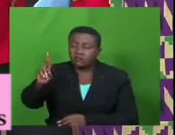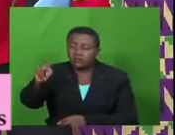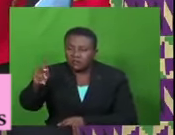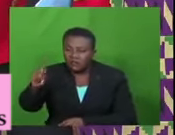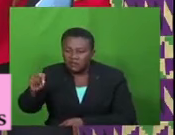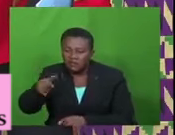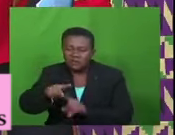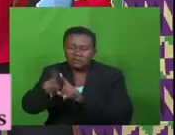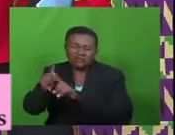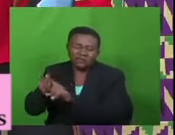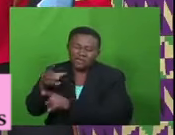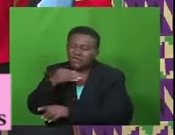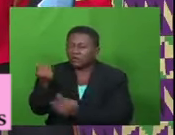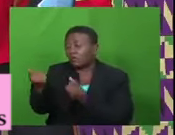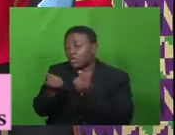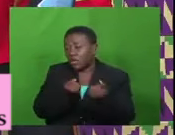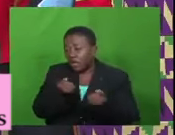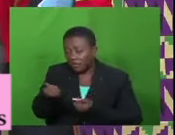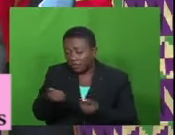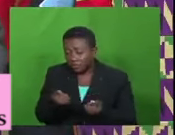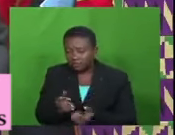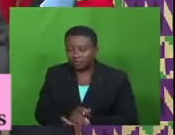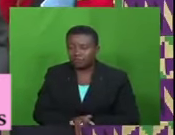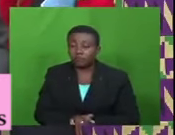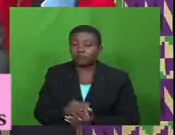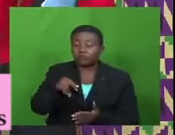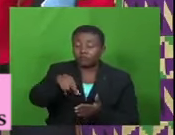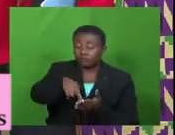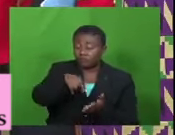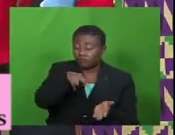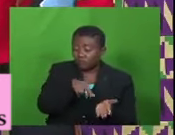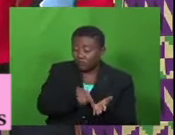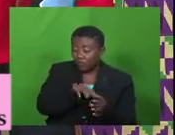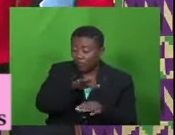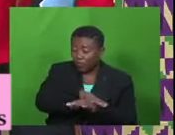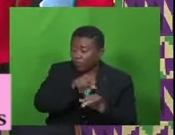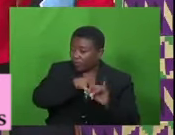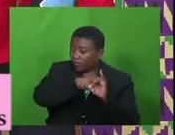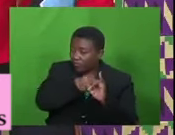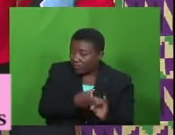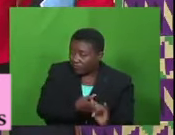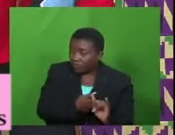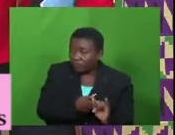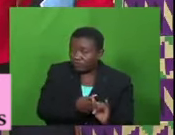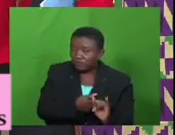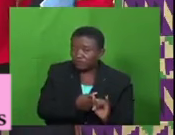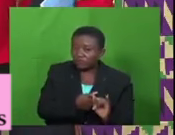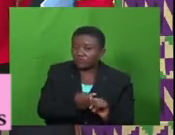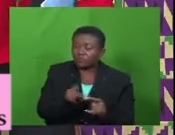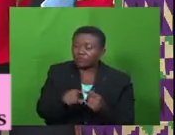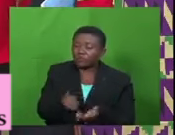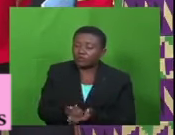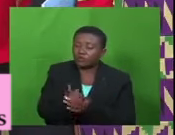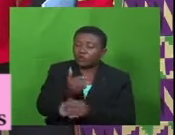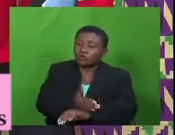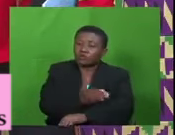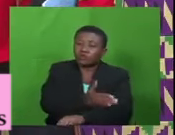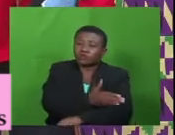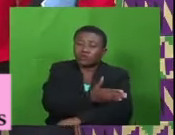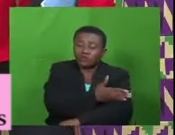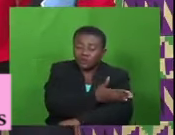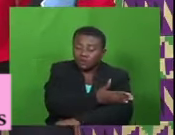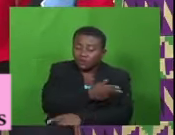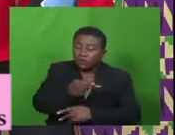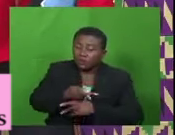motor vehicles. The report on the implementation modalities to enhance domestic productive